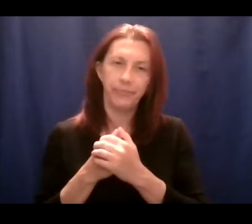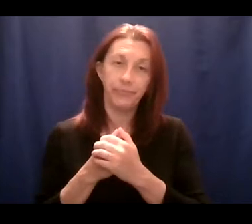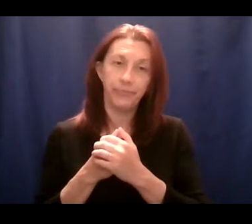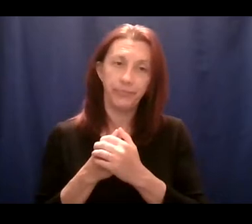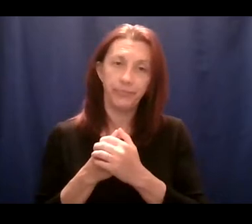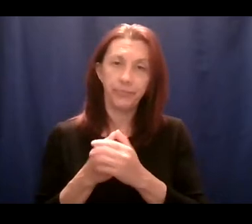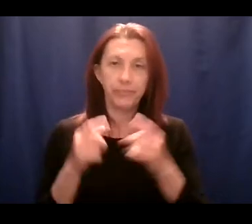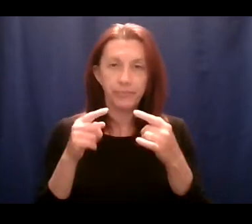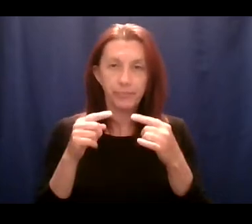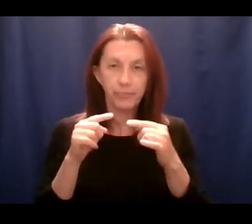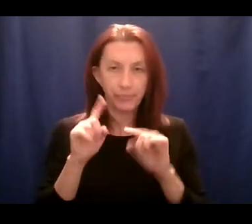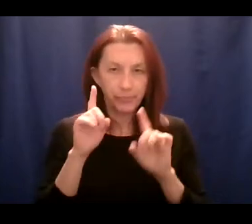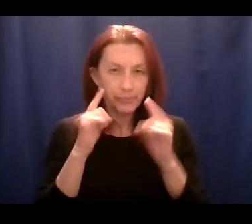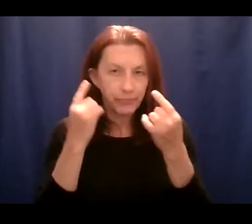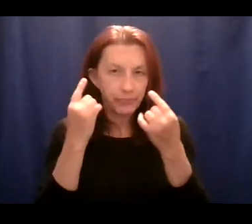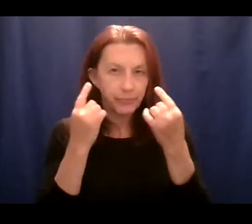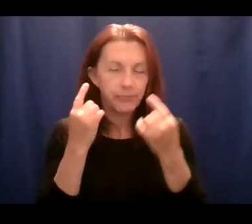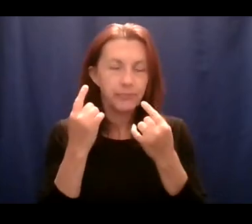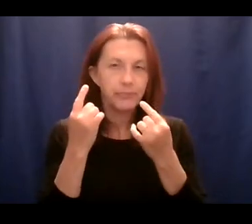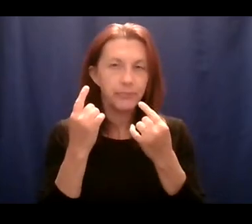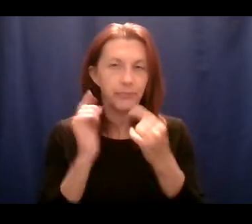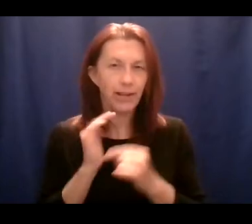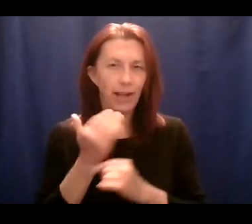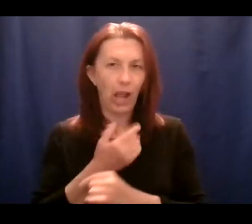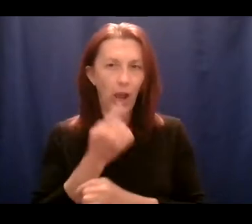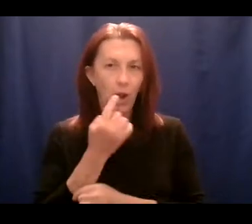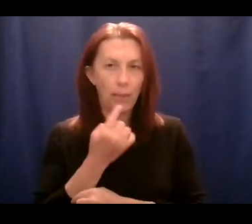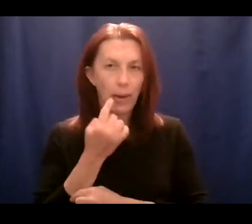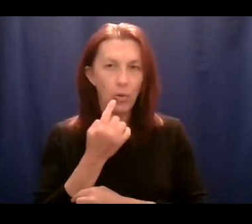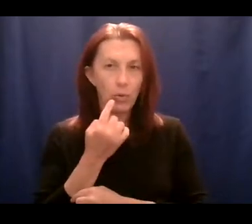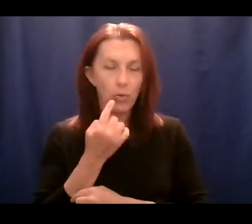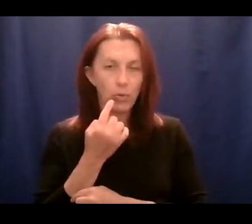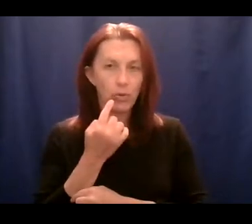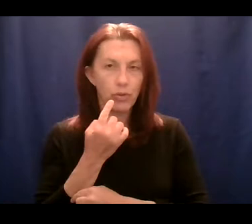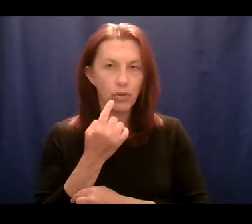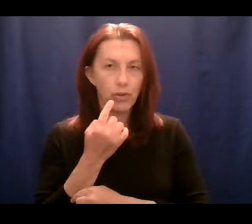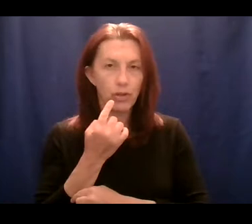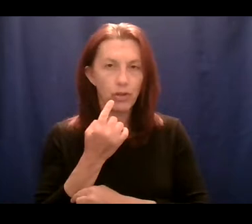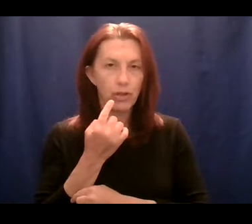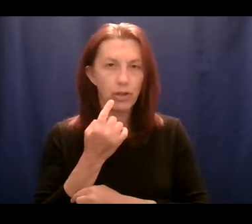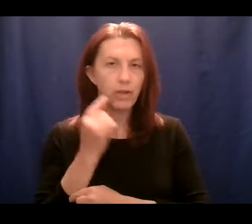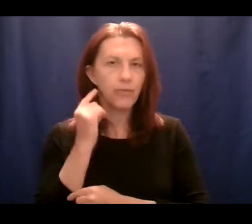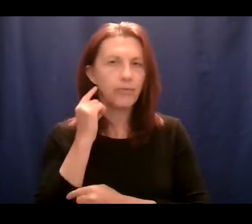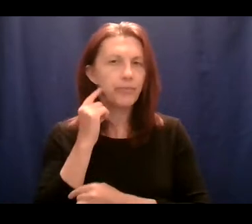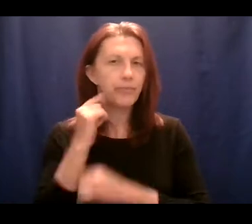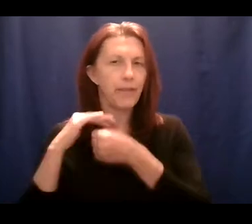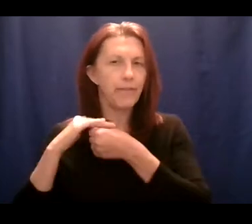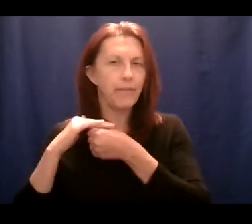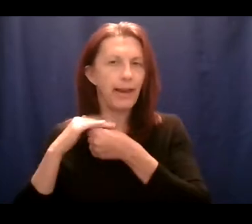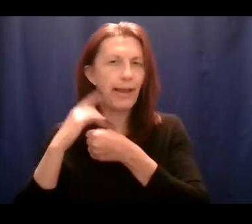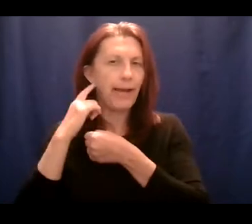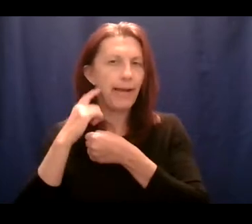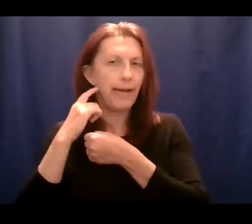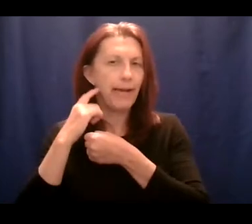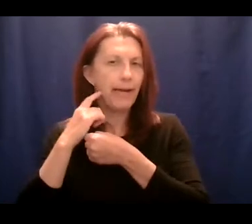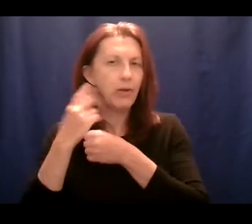So as we think about our mouths, I want you to think about what our flatter teeth are used for compared to our